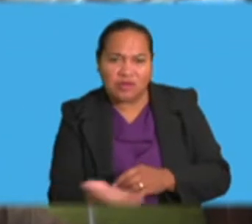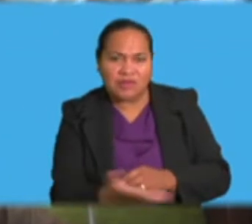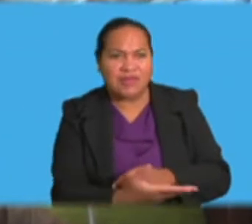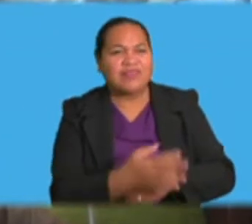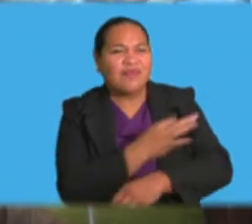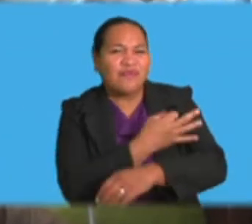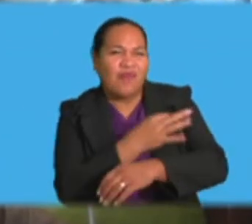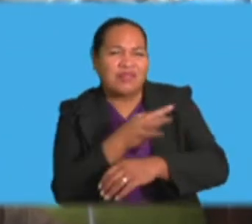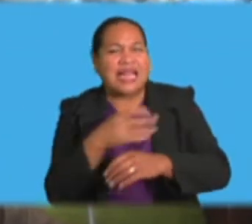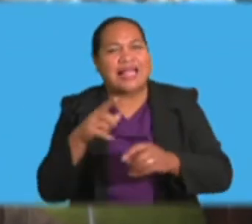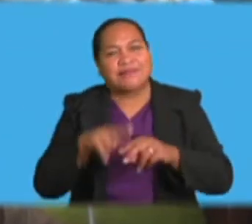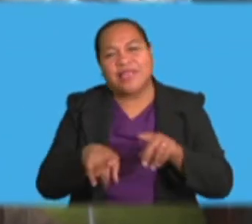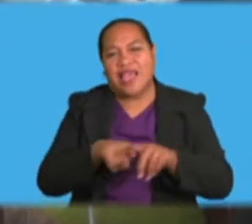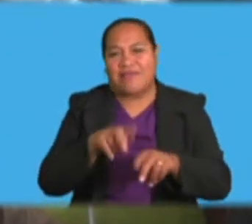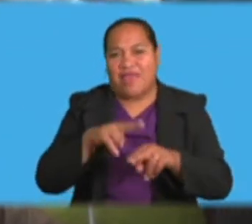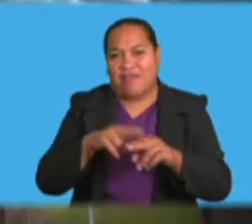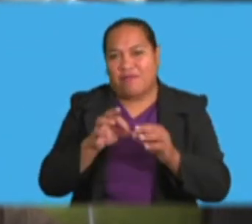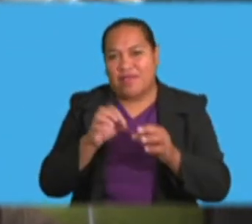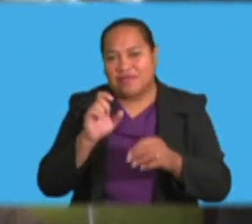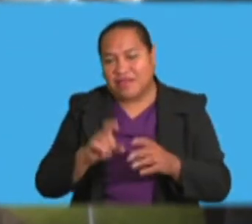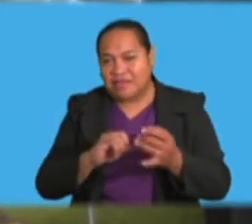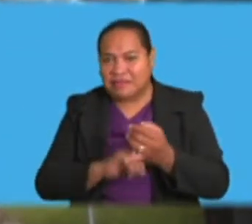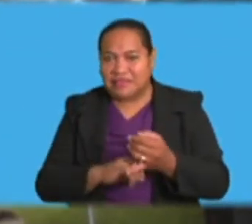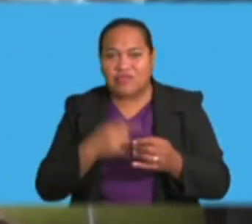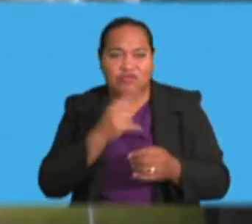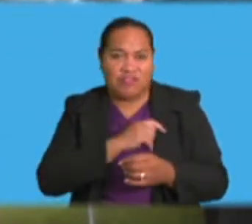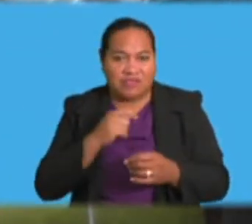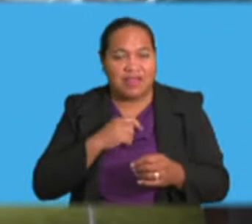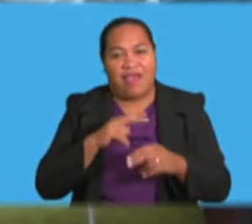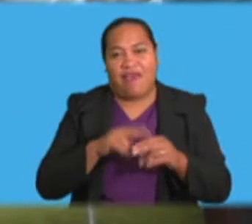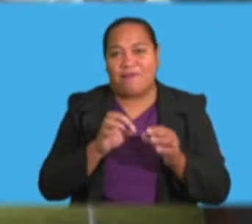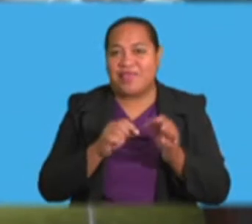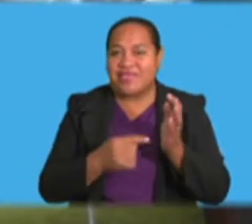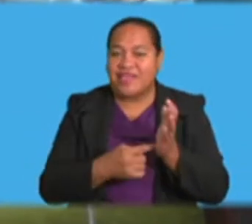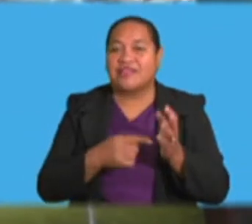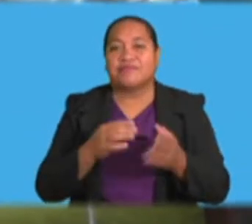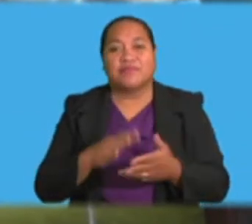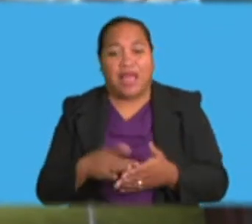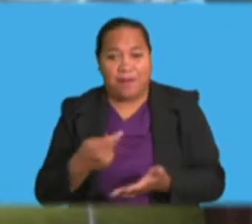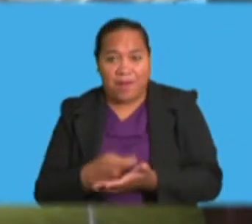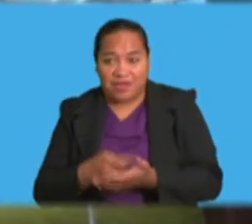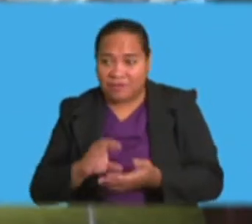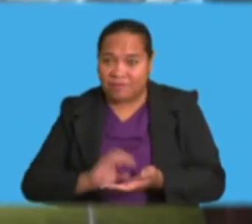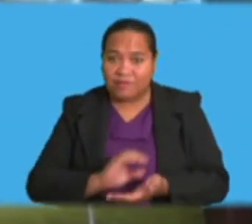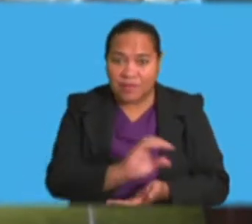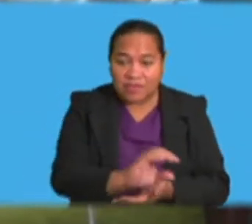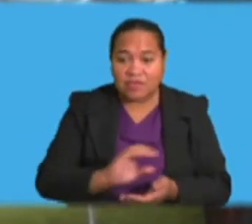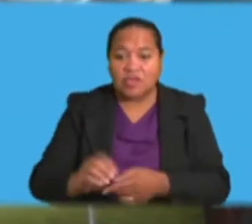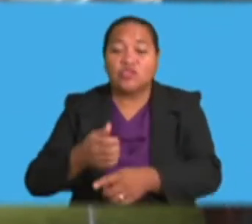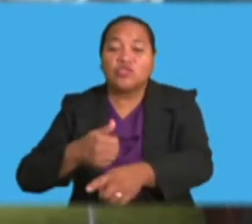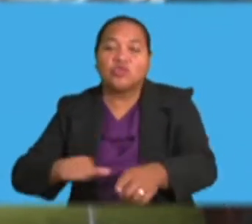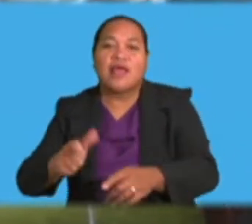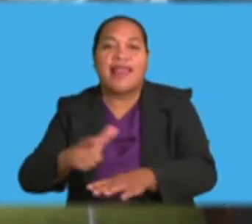forest-based companies, FBCs, and forest-based trusts, FBTs. The money is paid out to be used for landowner